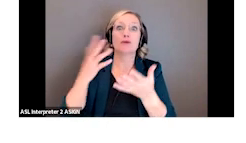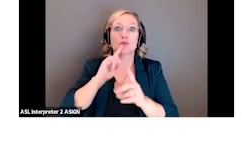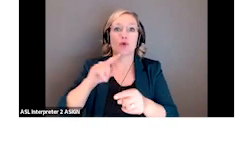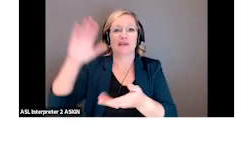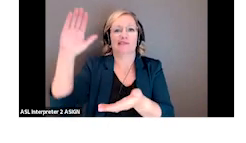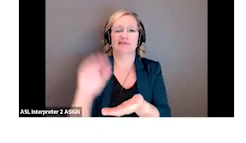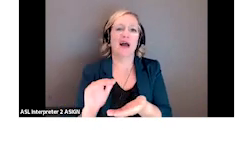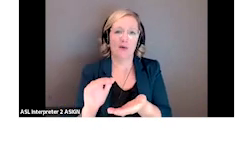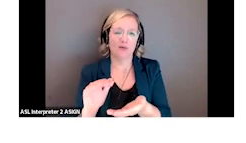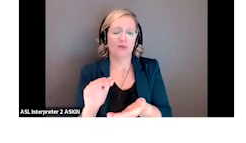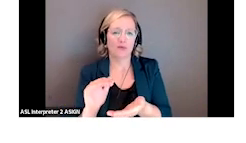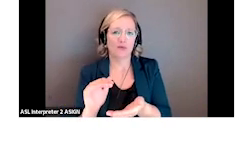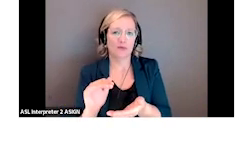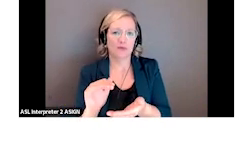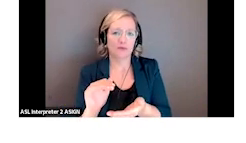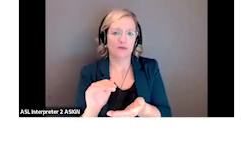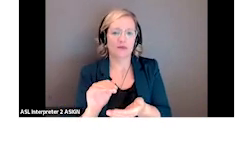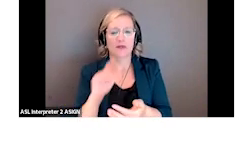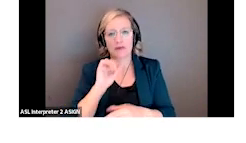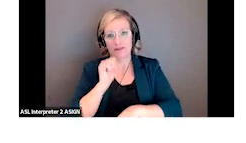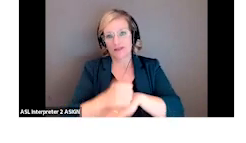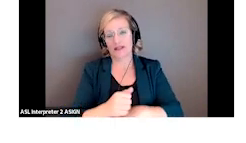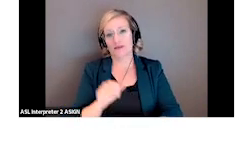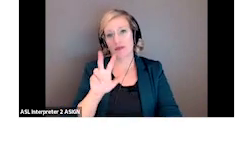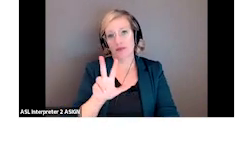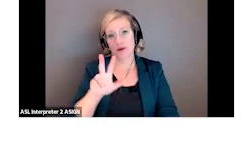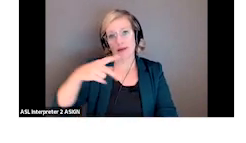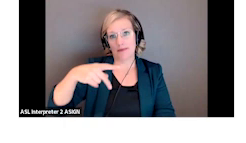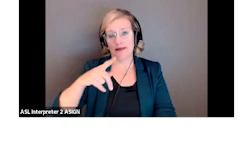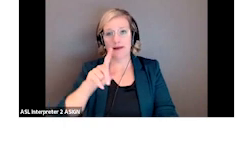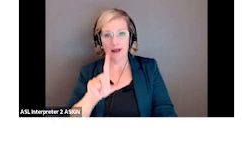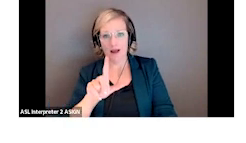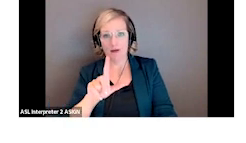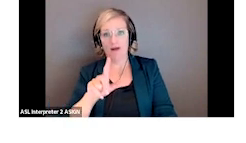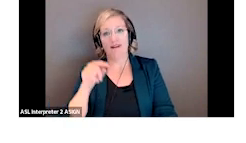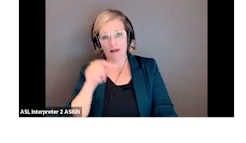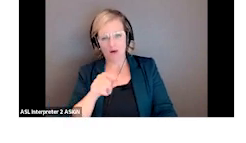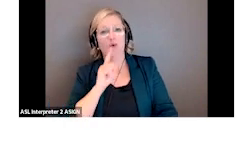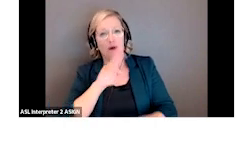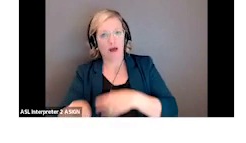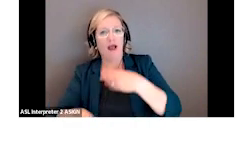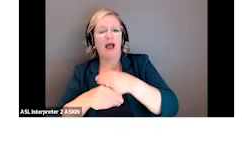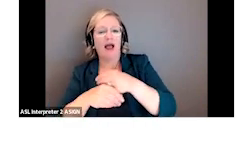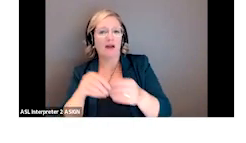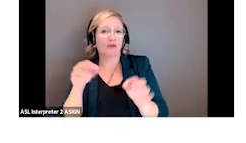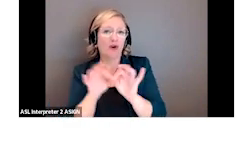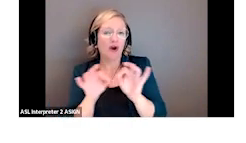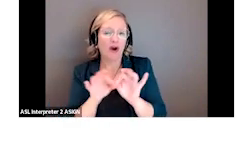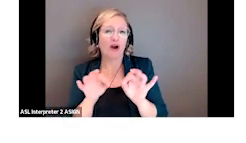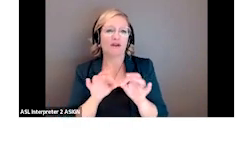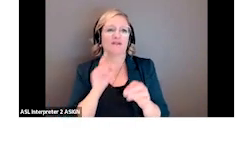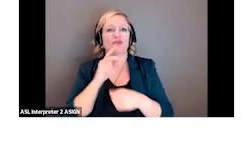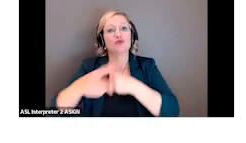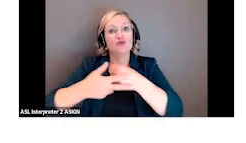but having a 3PL has an additional cost associated with it: storage fees, pallet